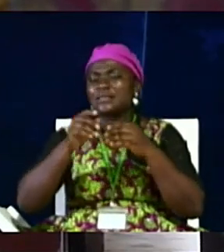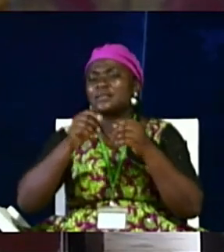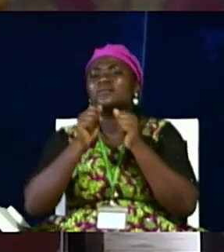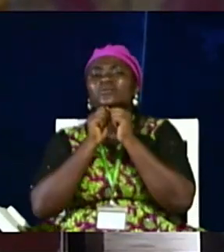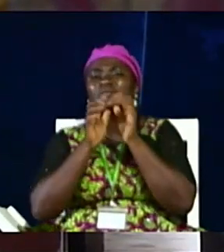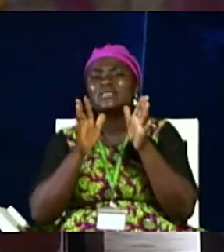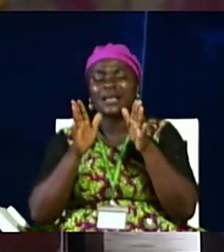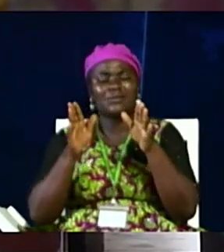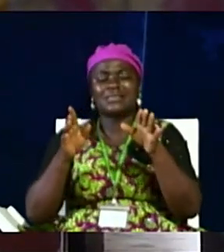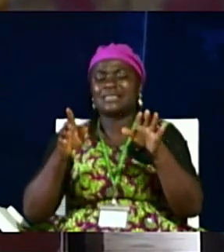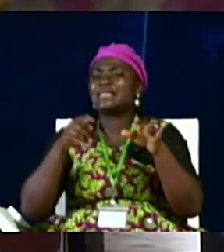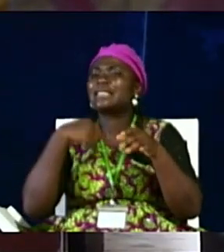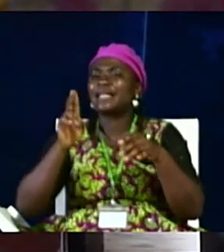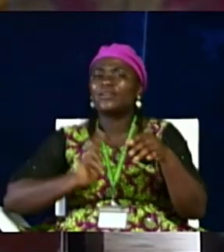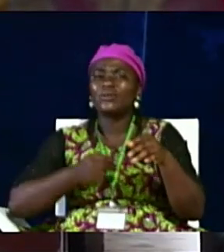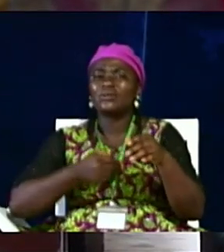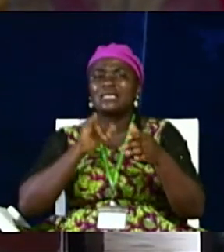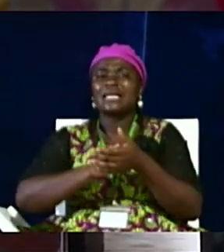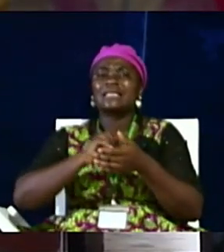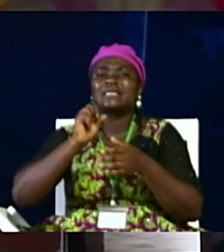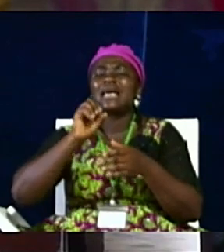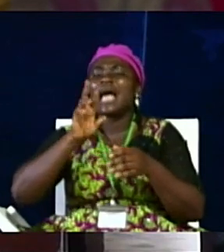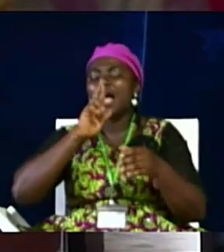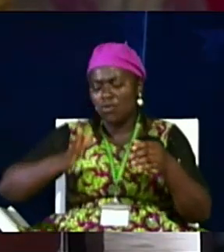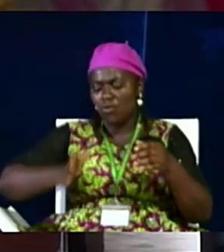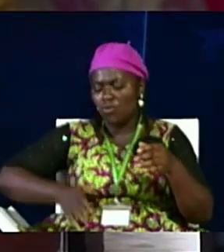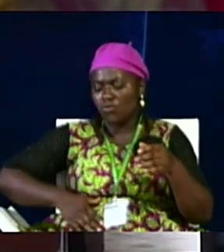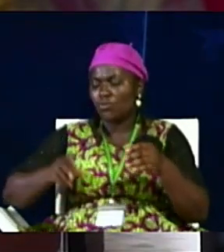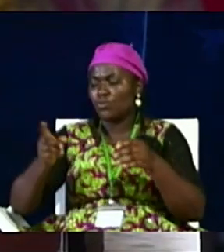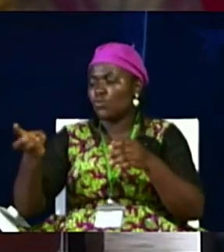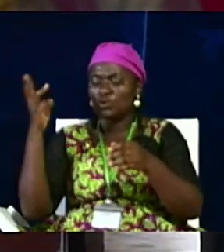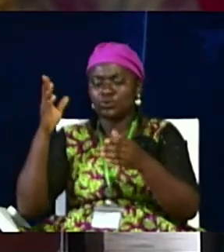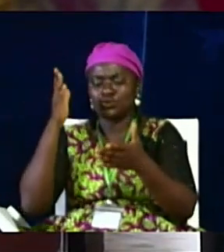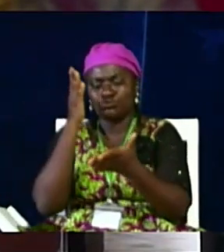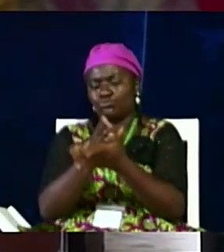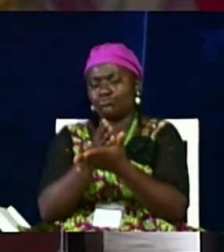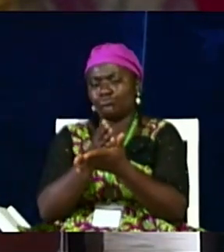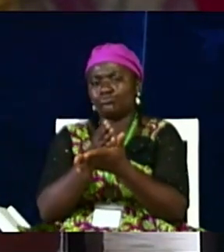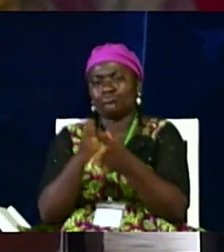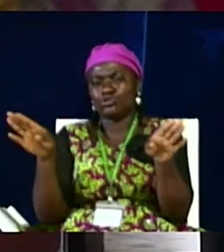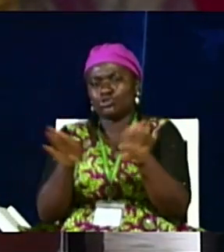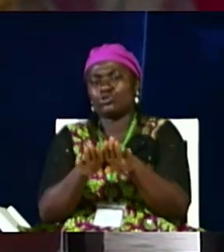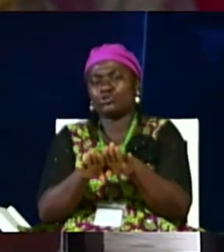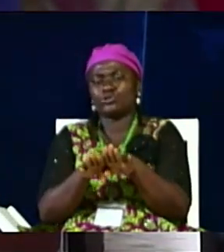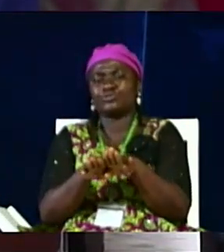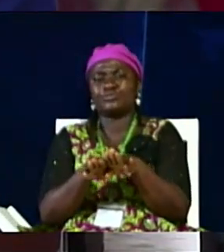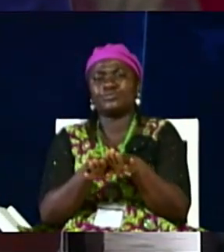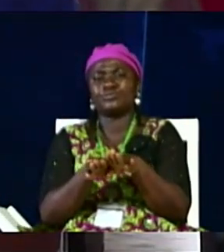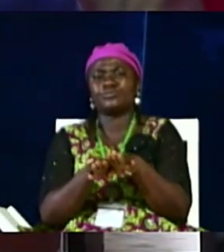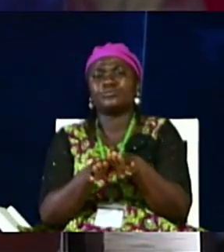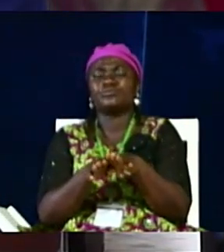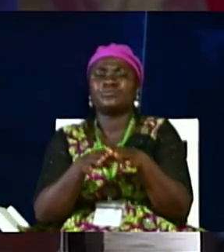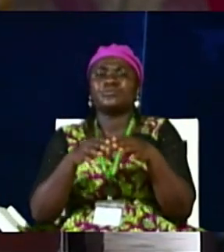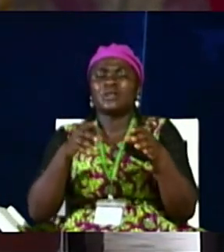shut. She was barren. Barrenness was her reproach. Or consider a woman like Mary Magdalene,